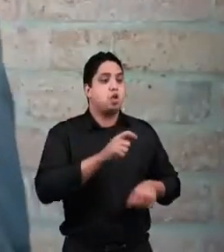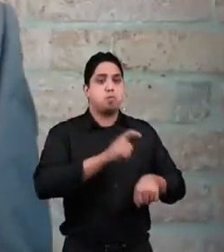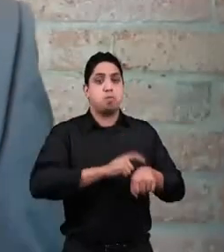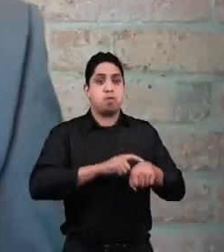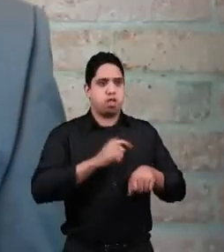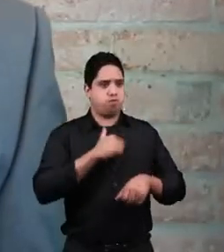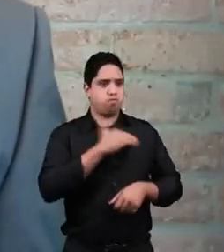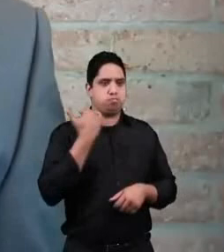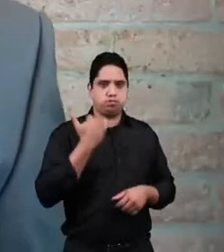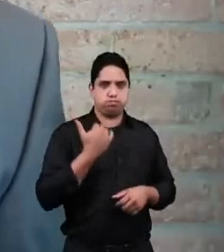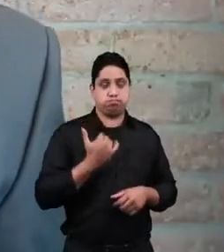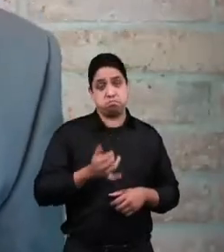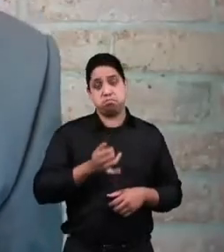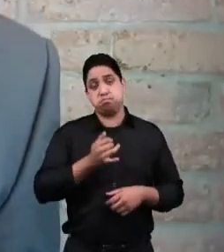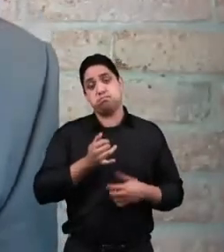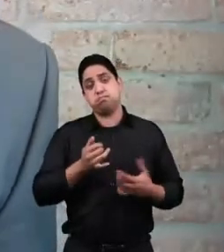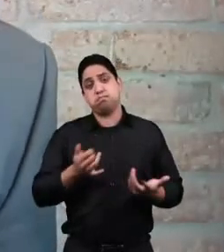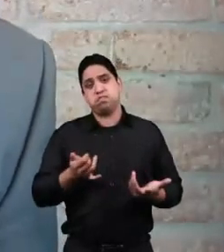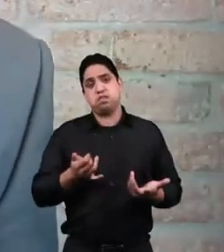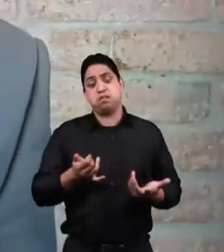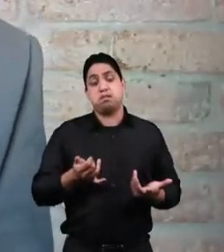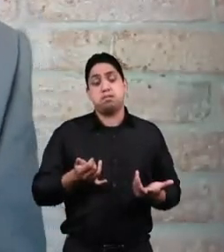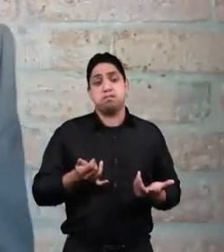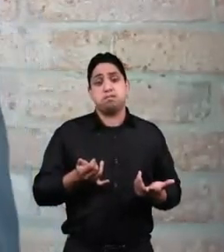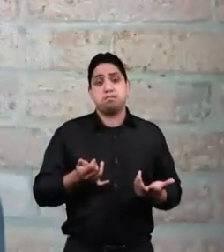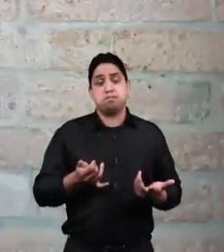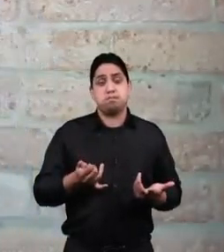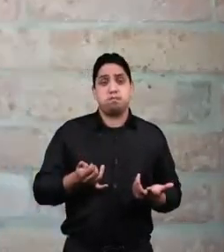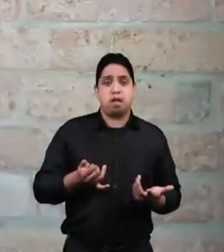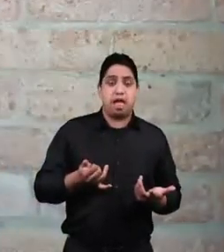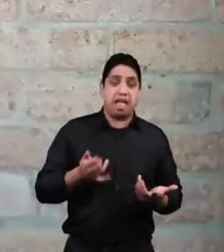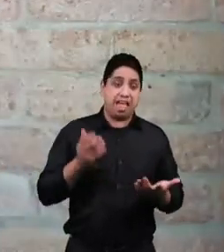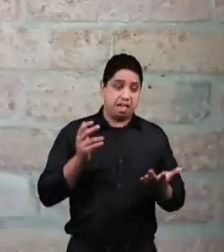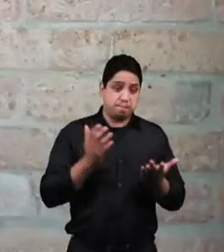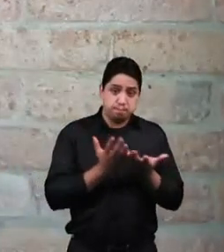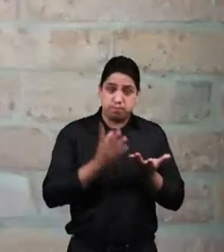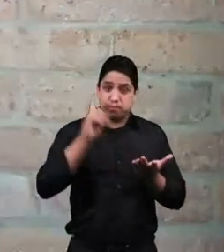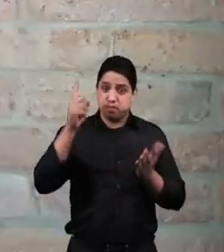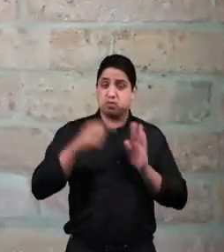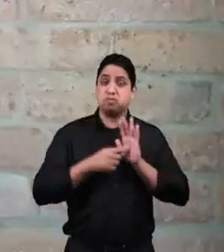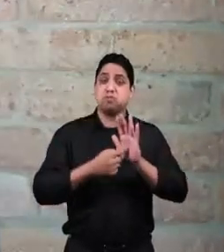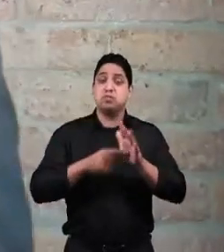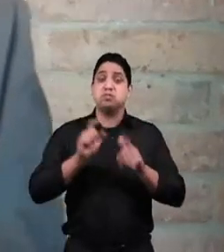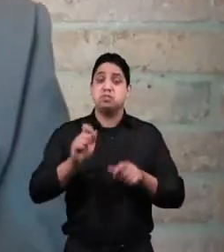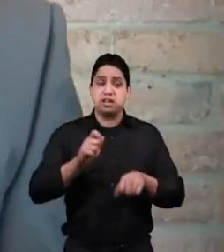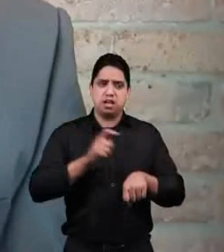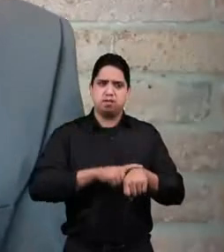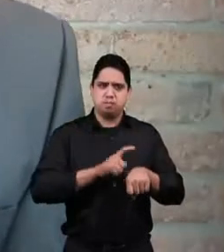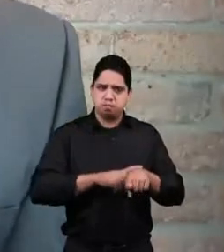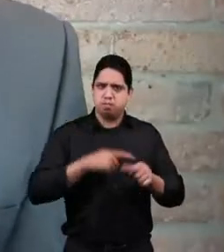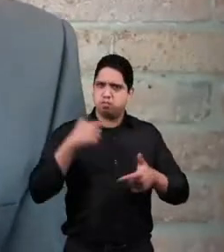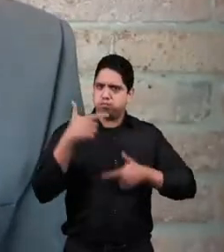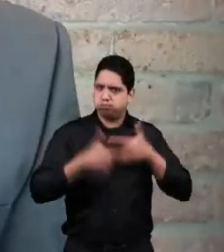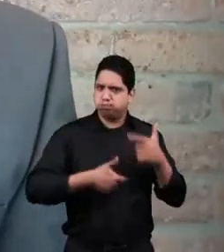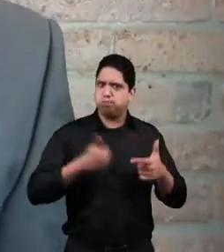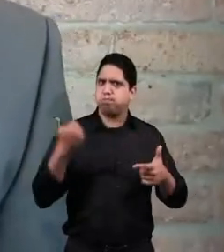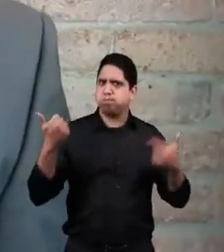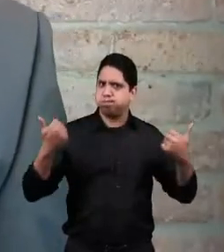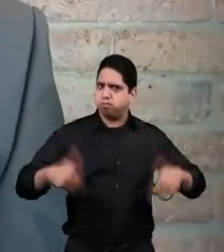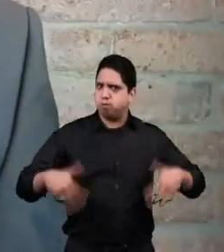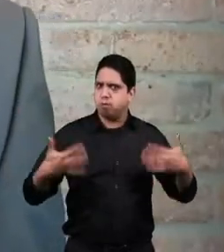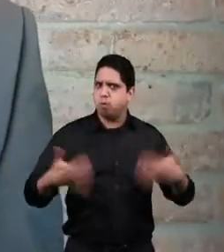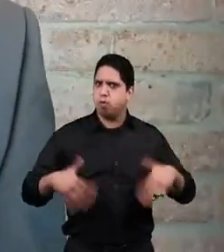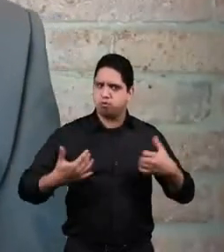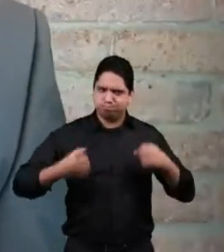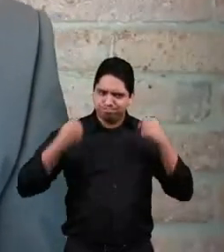before had ever mentioned the time of departure. Although the word many times says that he passed